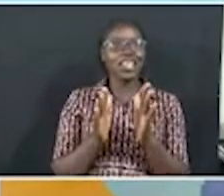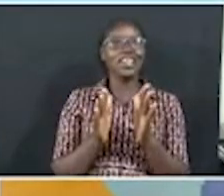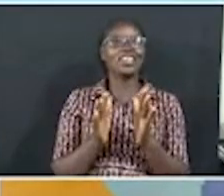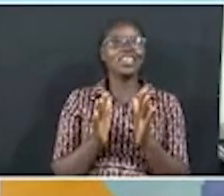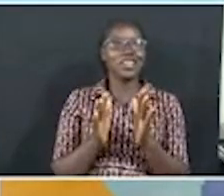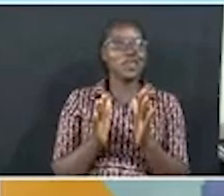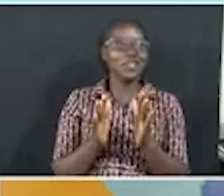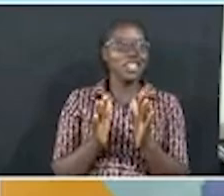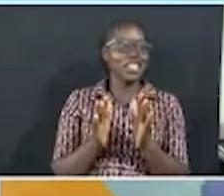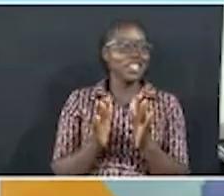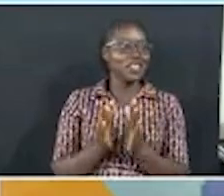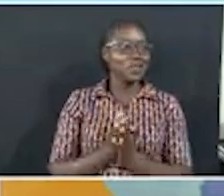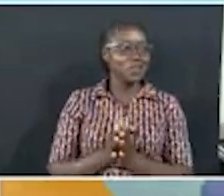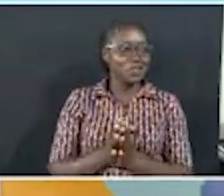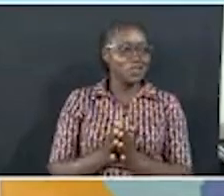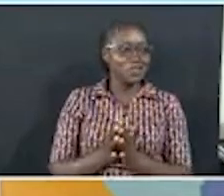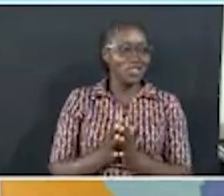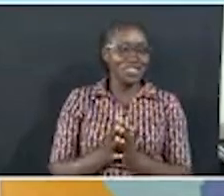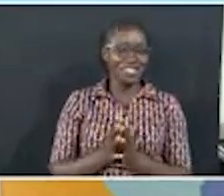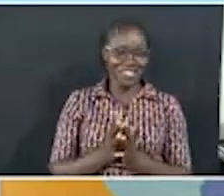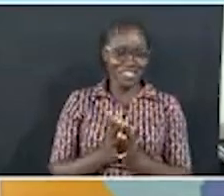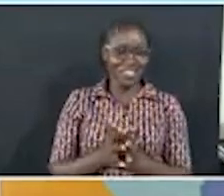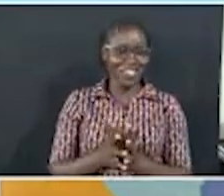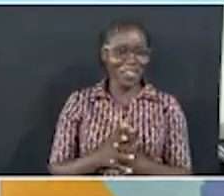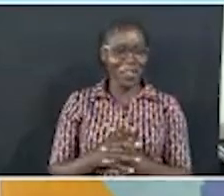manner? All the way.